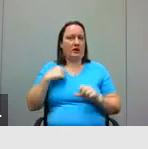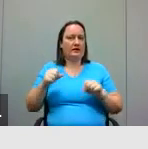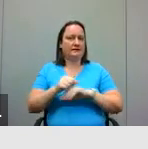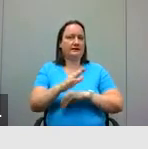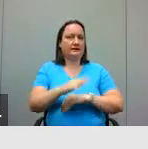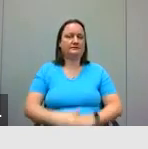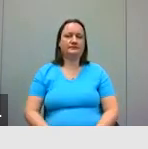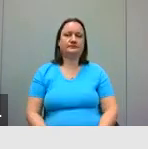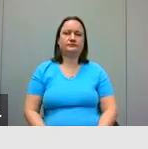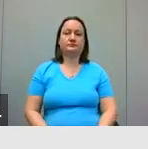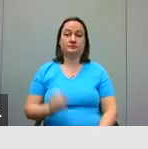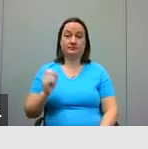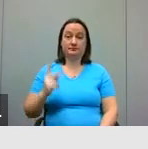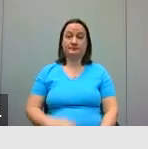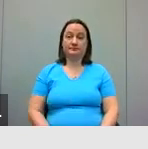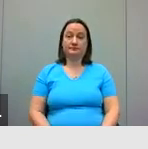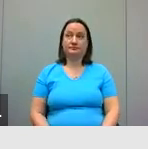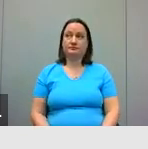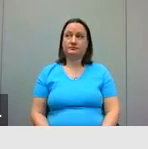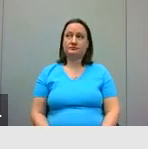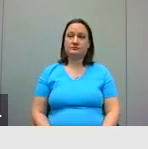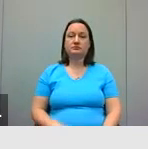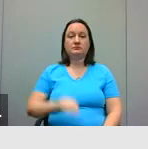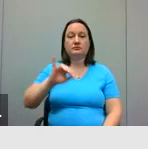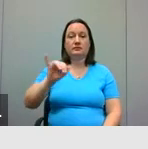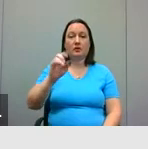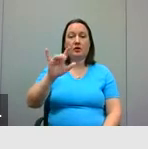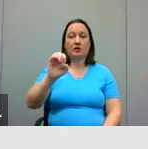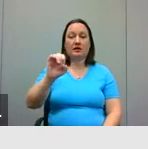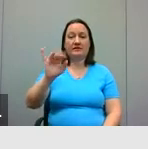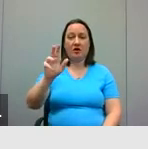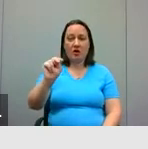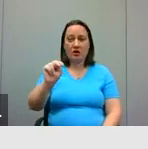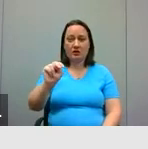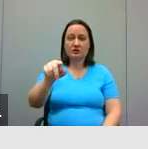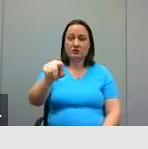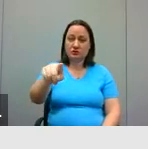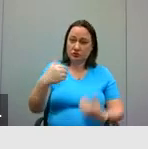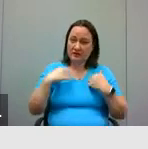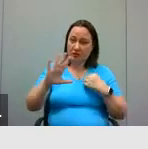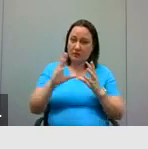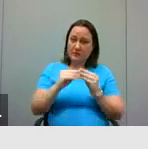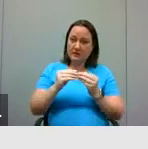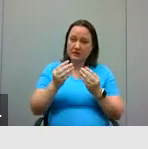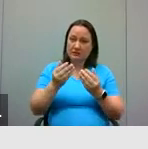Okay. Okay. Jolie Fawn, do you have your meeting materials?